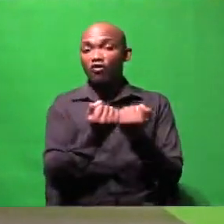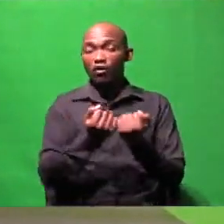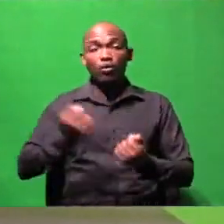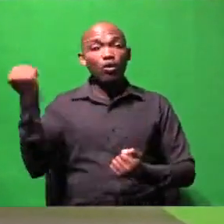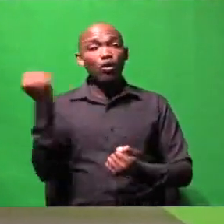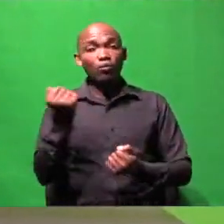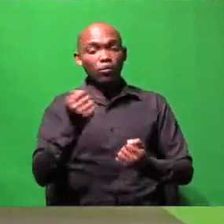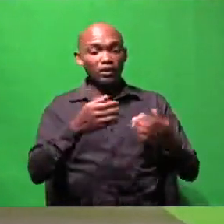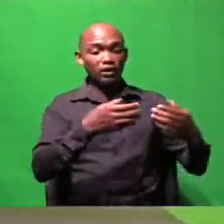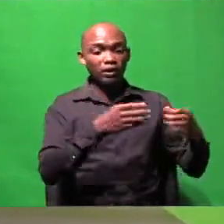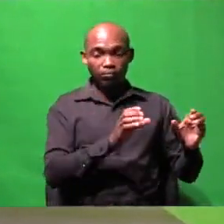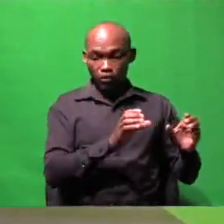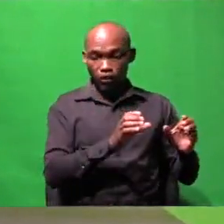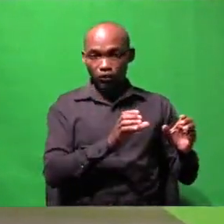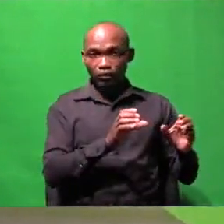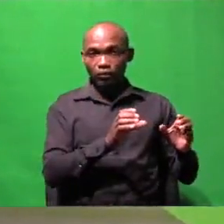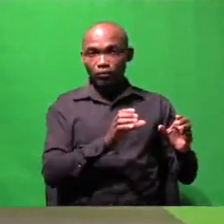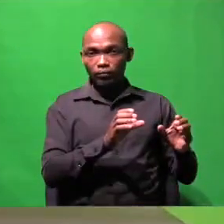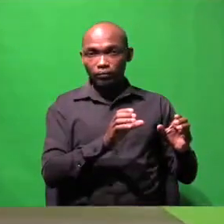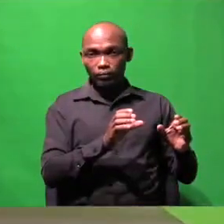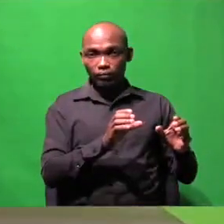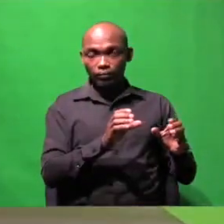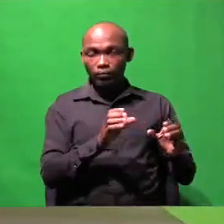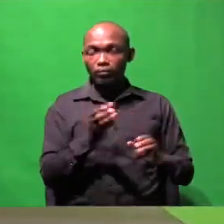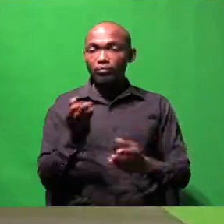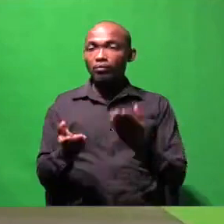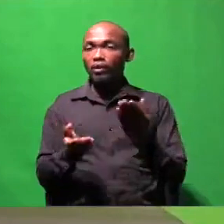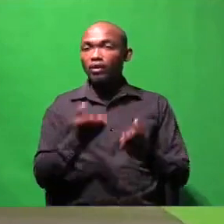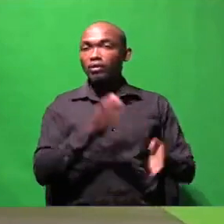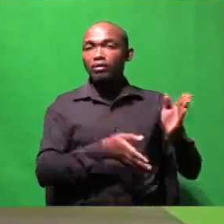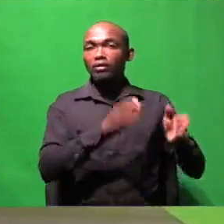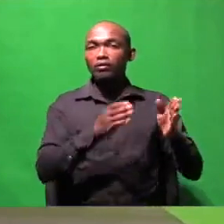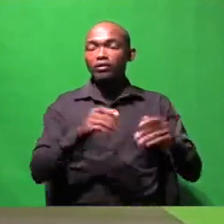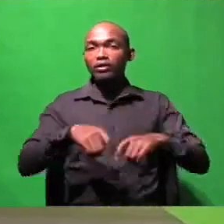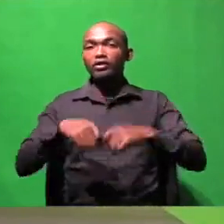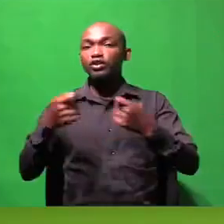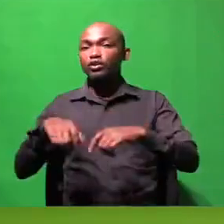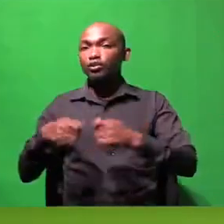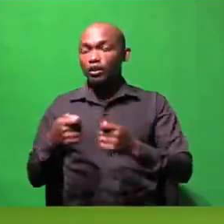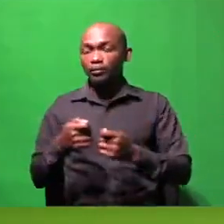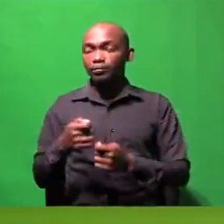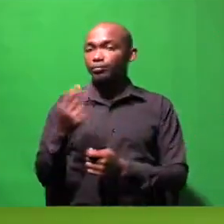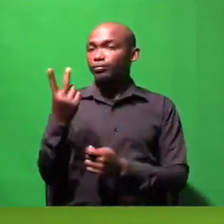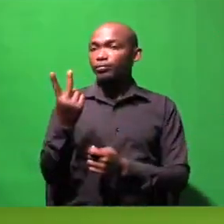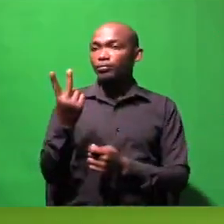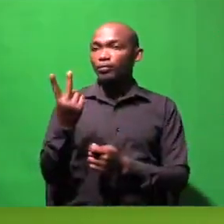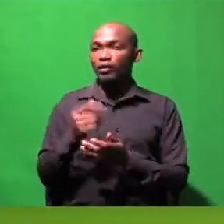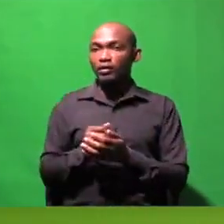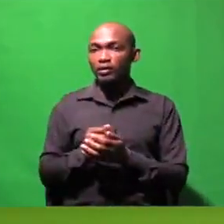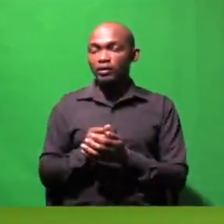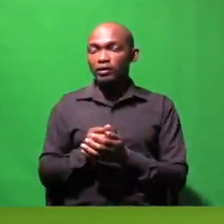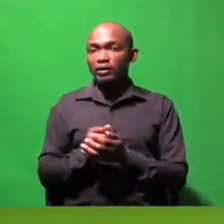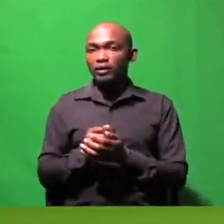about creation and the way it could be destroyed. The second one, atom